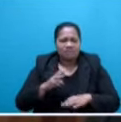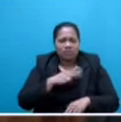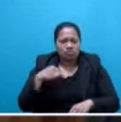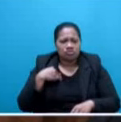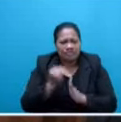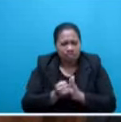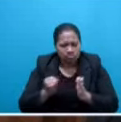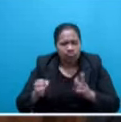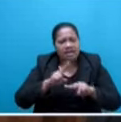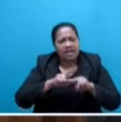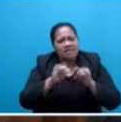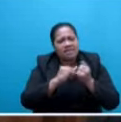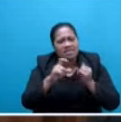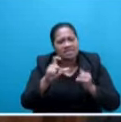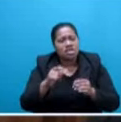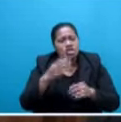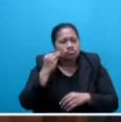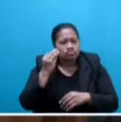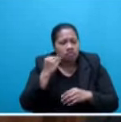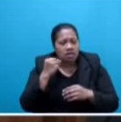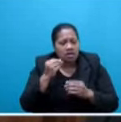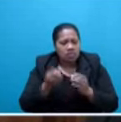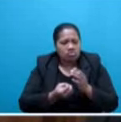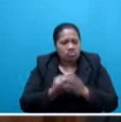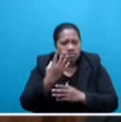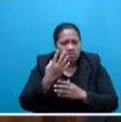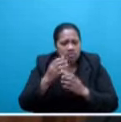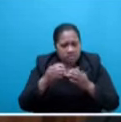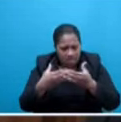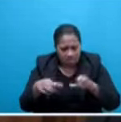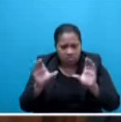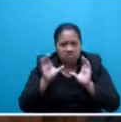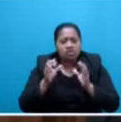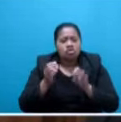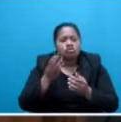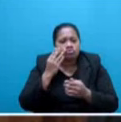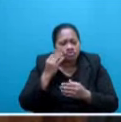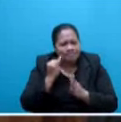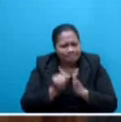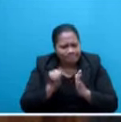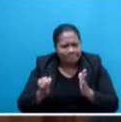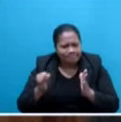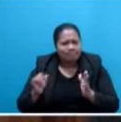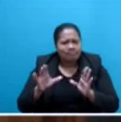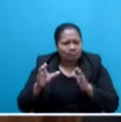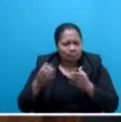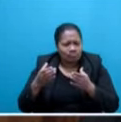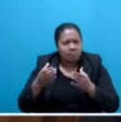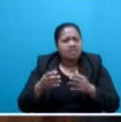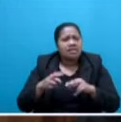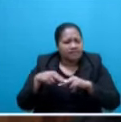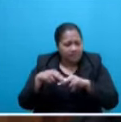Sugarcane Growers Council, Sugarcane Growers Fund, Sugar Industry Tribunal, Sugar Research Institute of Fiji, and South